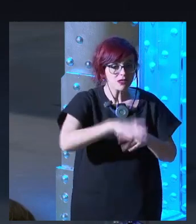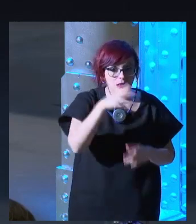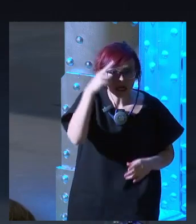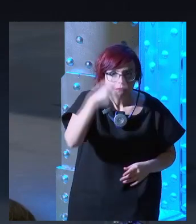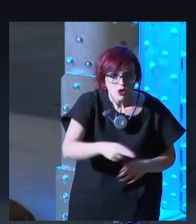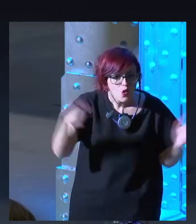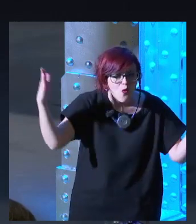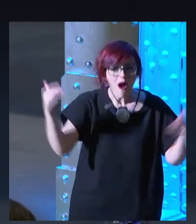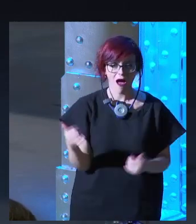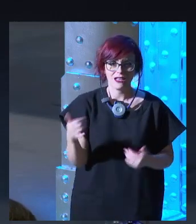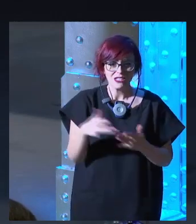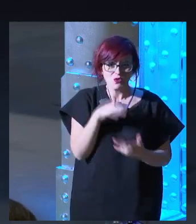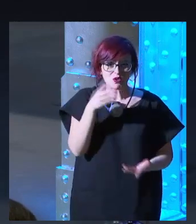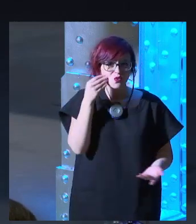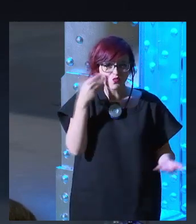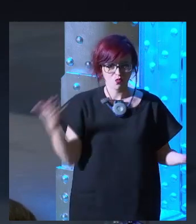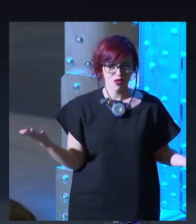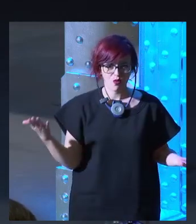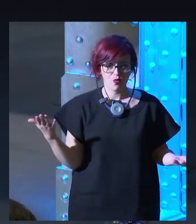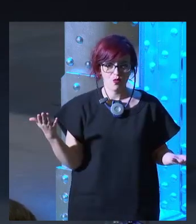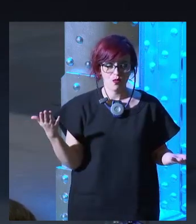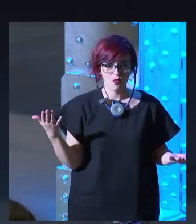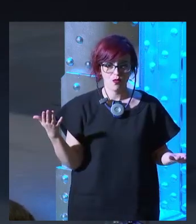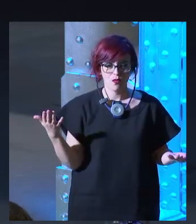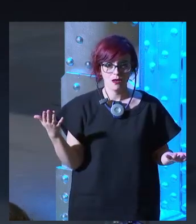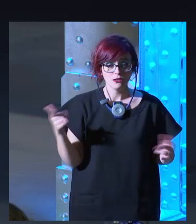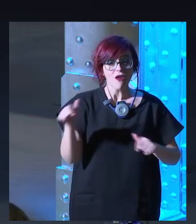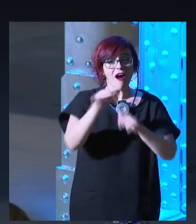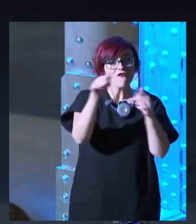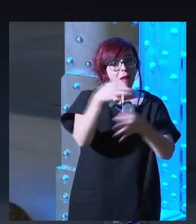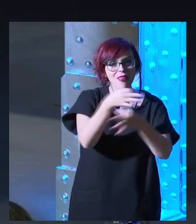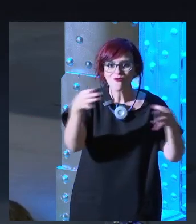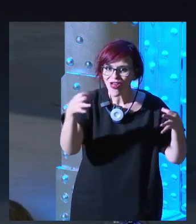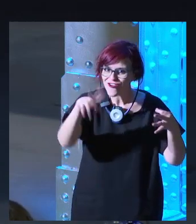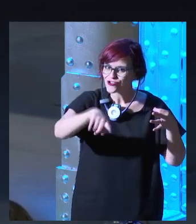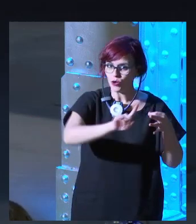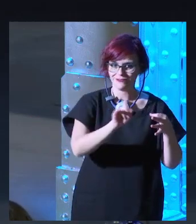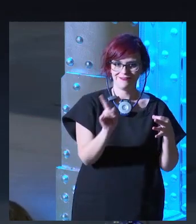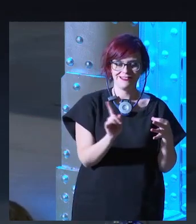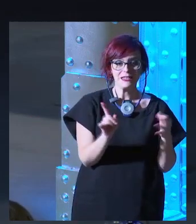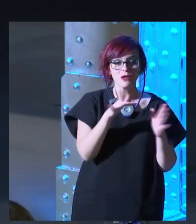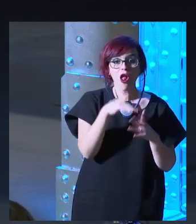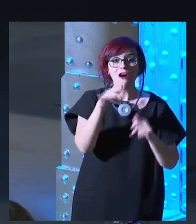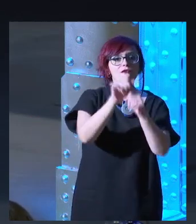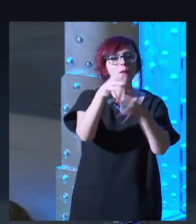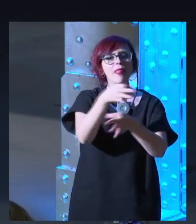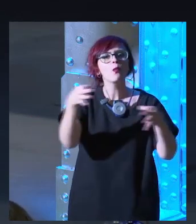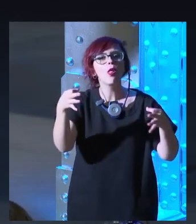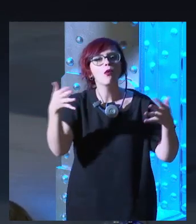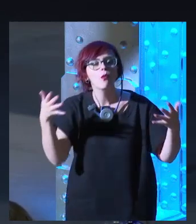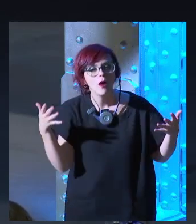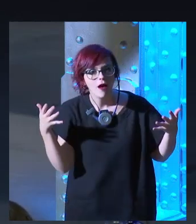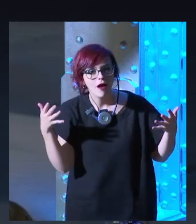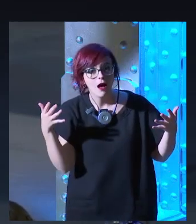That's the wrong kind of thinking, that material things don't matter. But the right kind is to say, surely life is not just